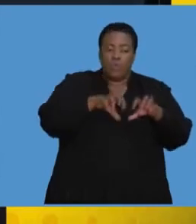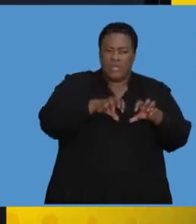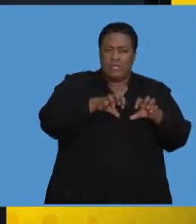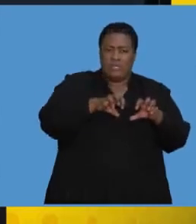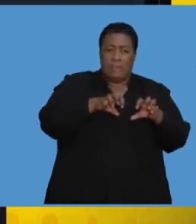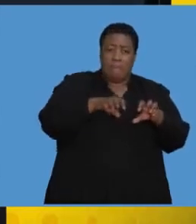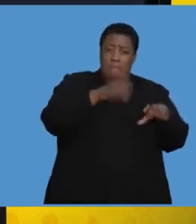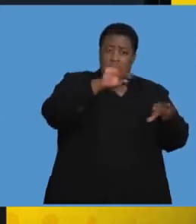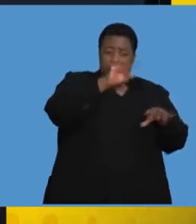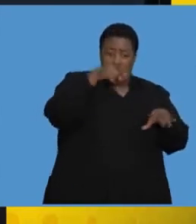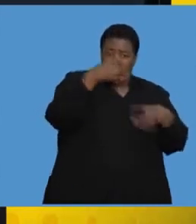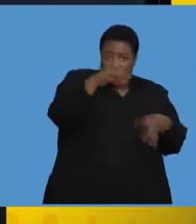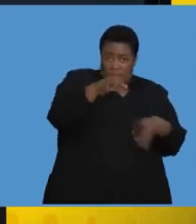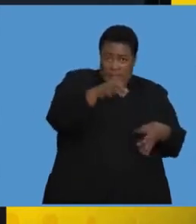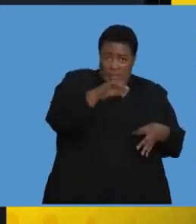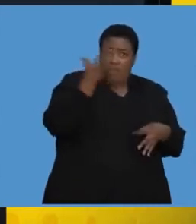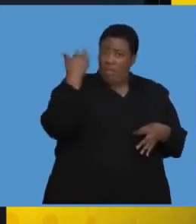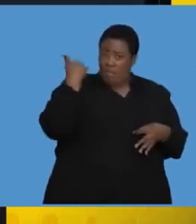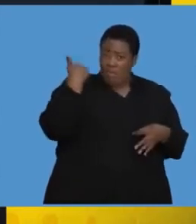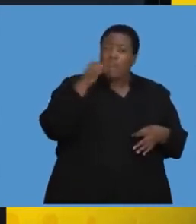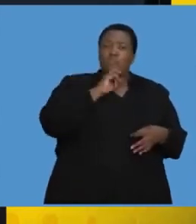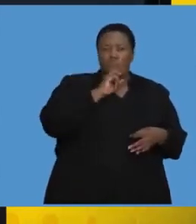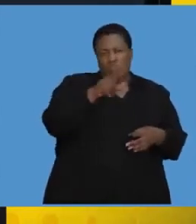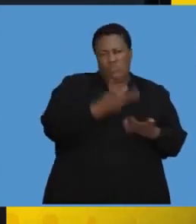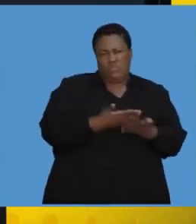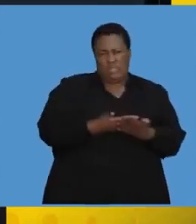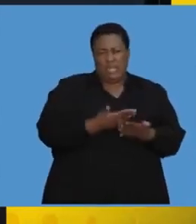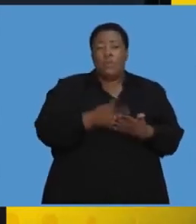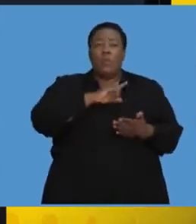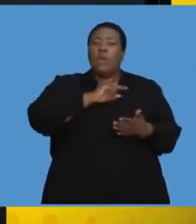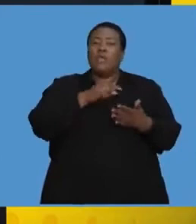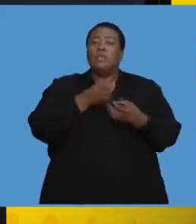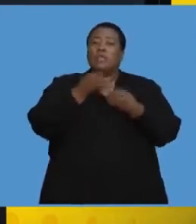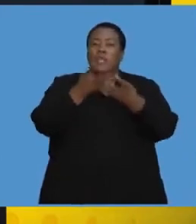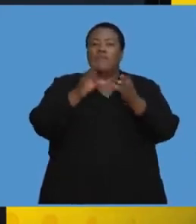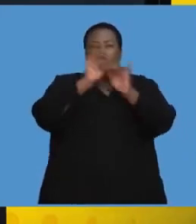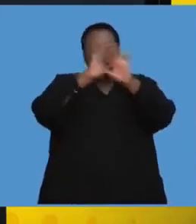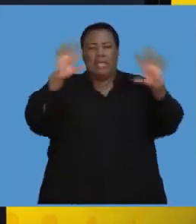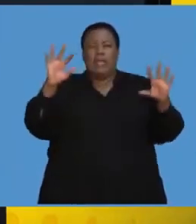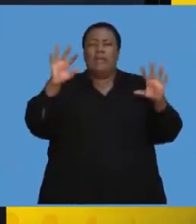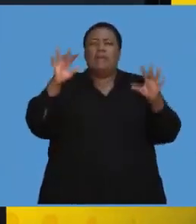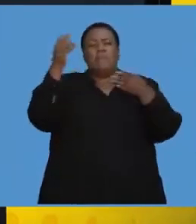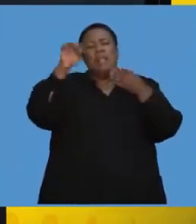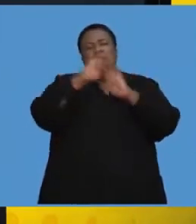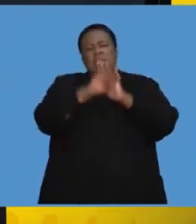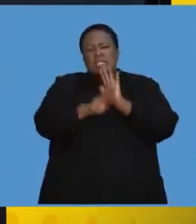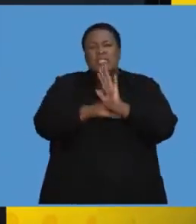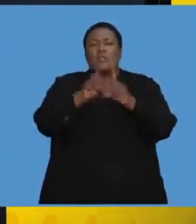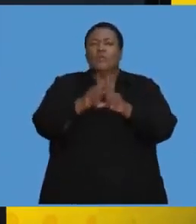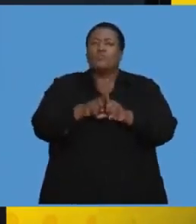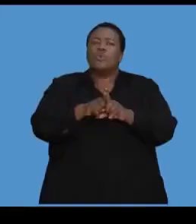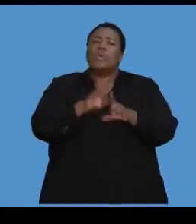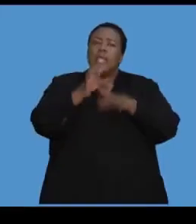use your mind the gap to check, because it gives you clearly the indicators, listing them and explaining them there.